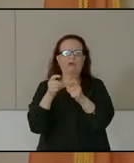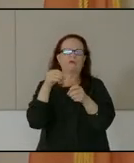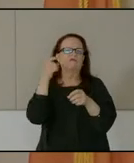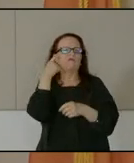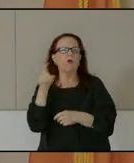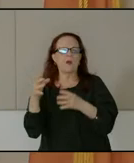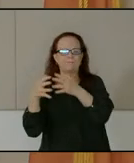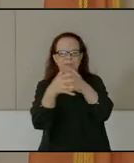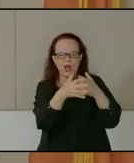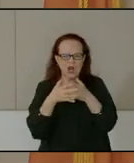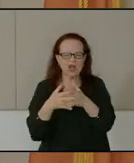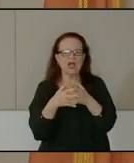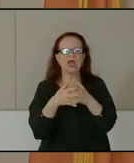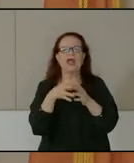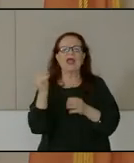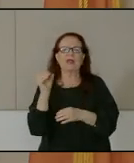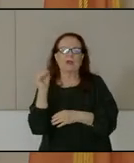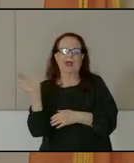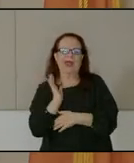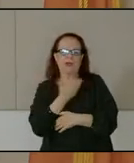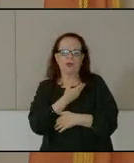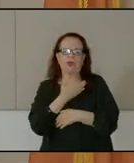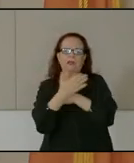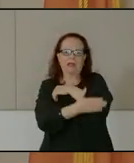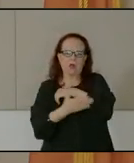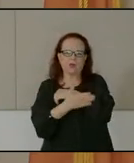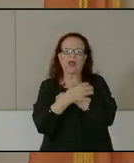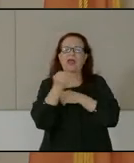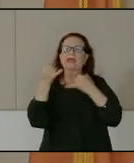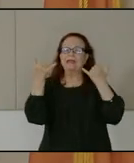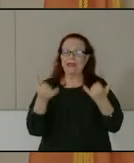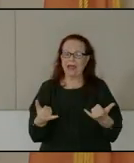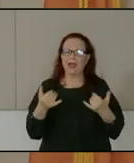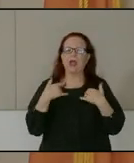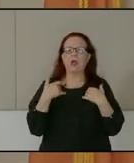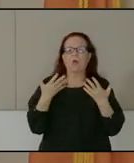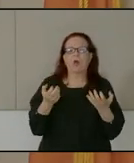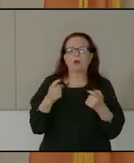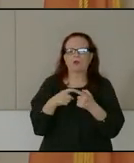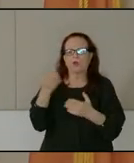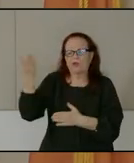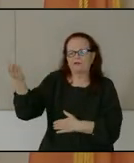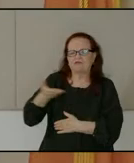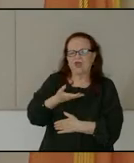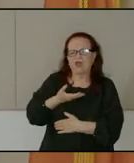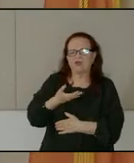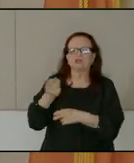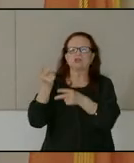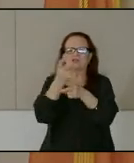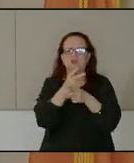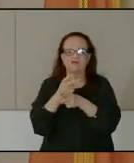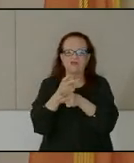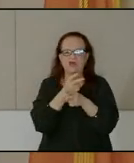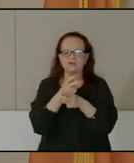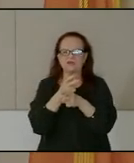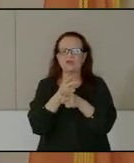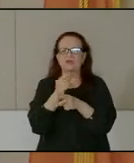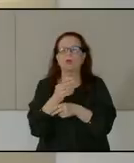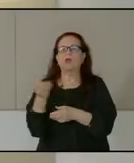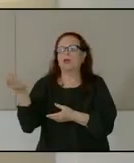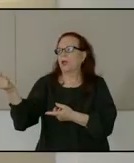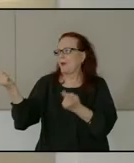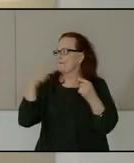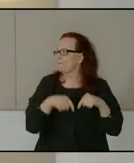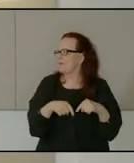our county. And with that, I'd like to take this opportunity to invite Supervisor Vincent Sarmiento to come up and share a few